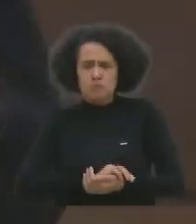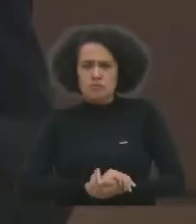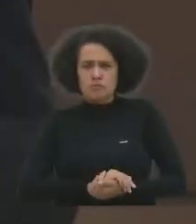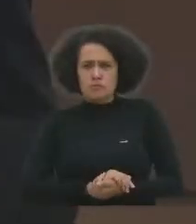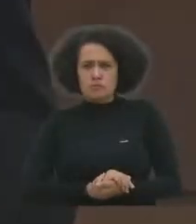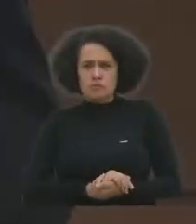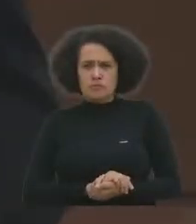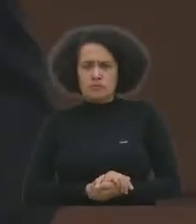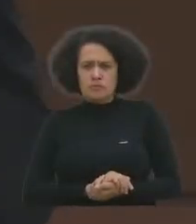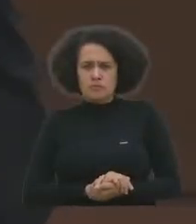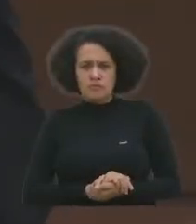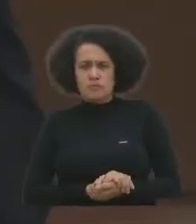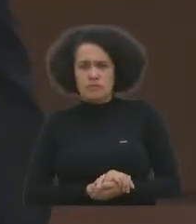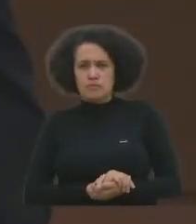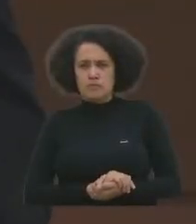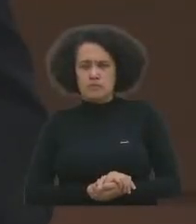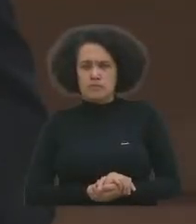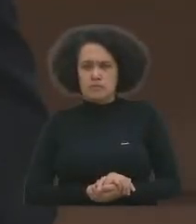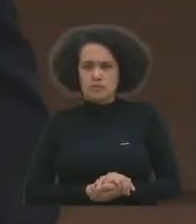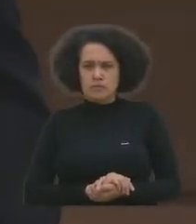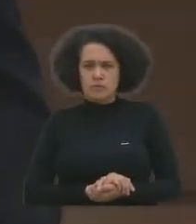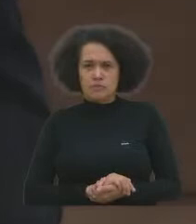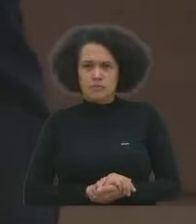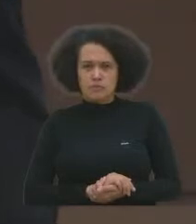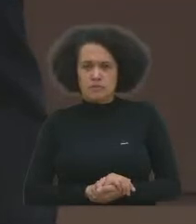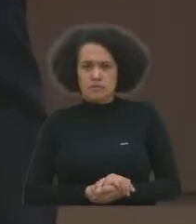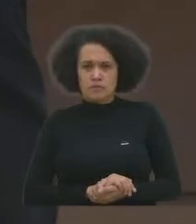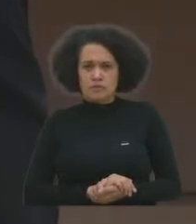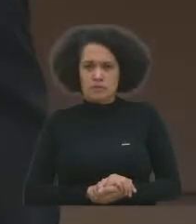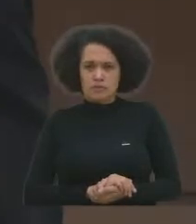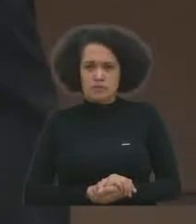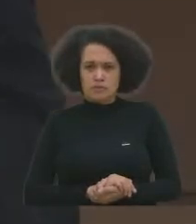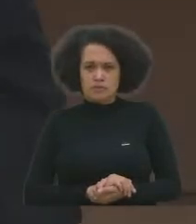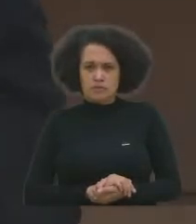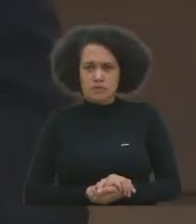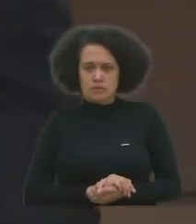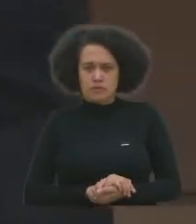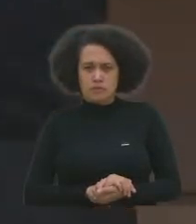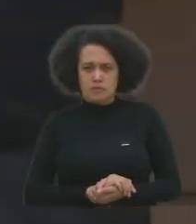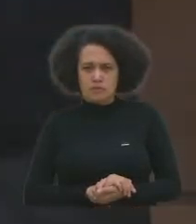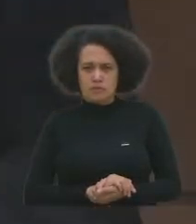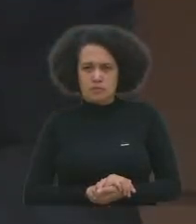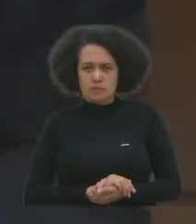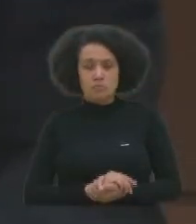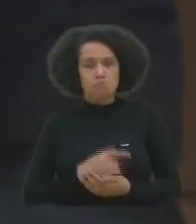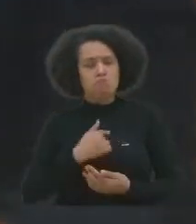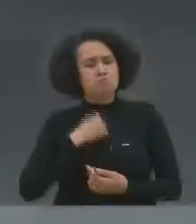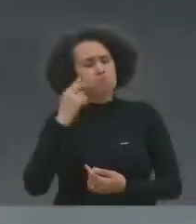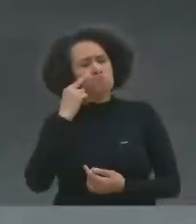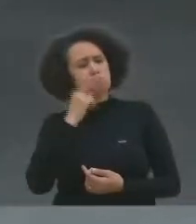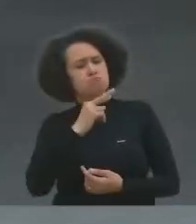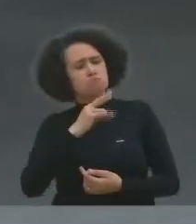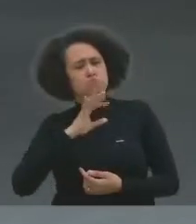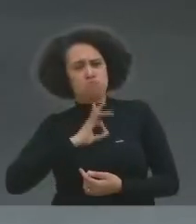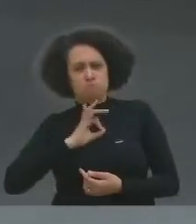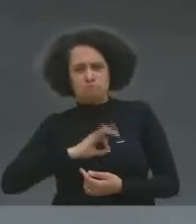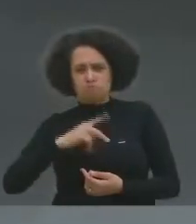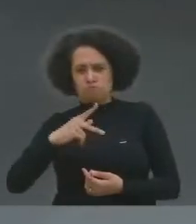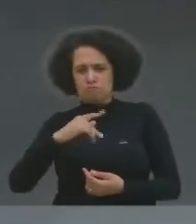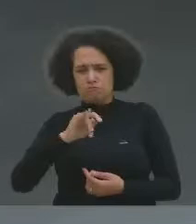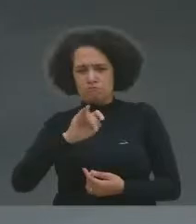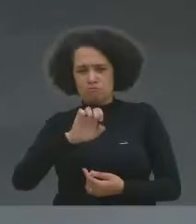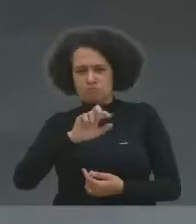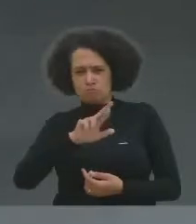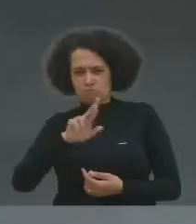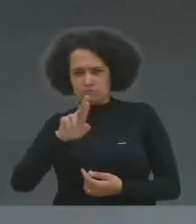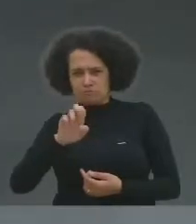says something about the chief battle goes on inside of us. Eu ouvi aqui o Padre Pierre falando que a maior de todas